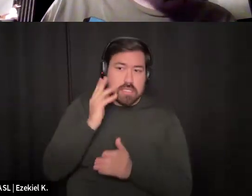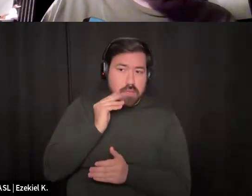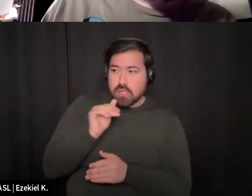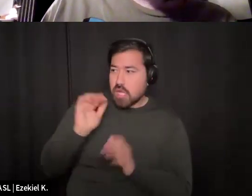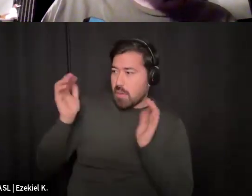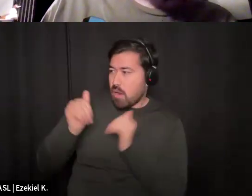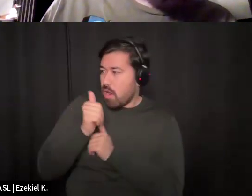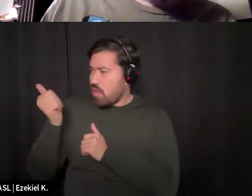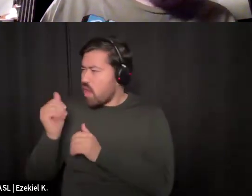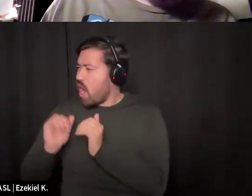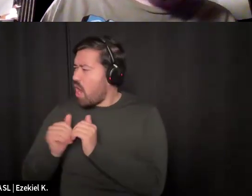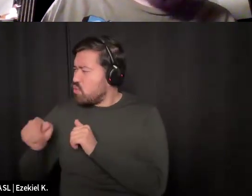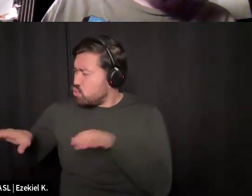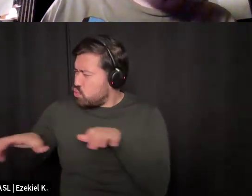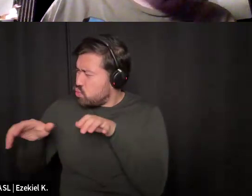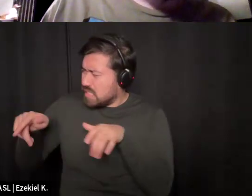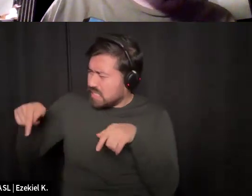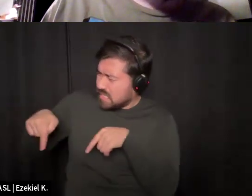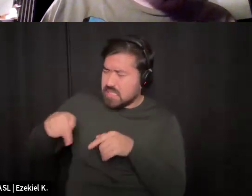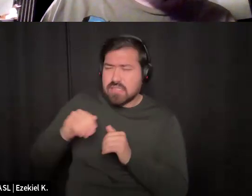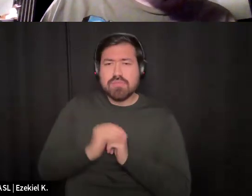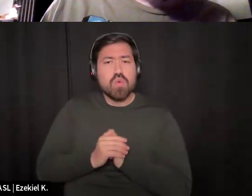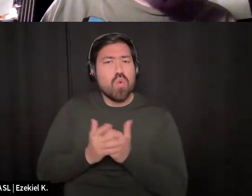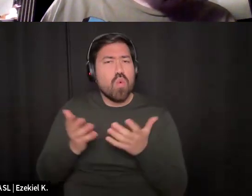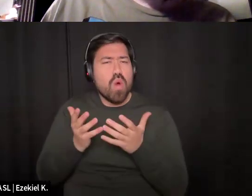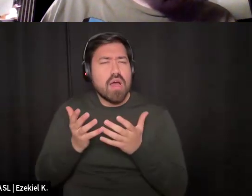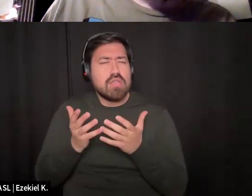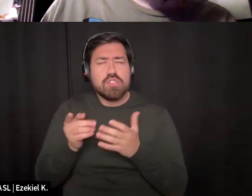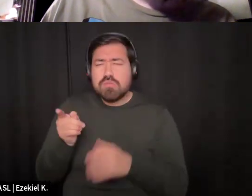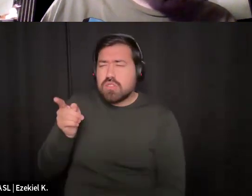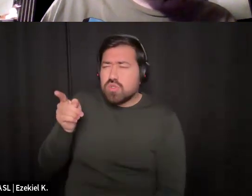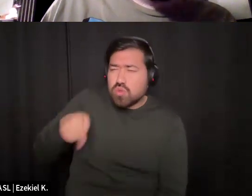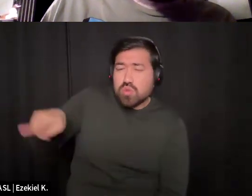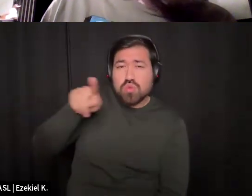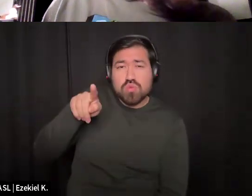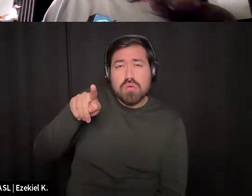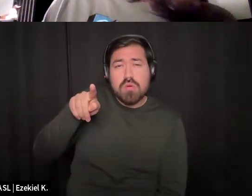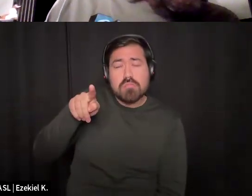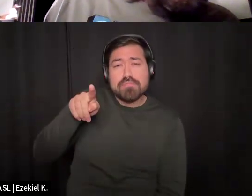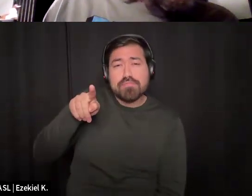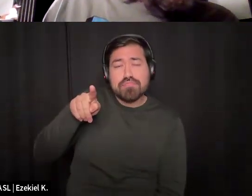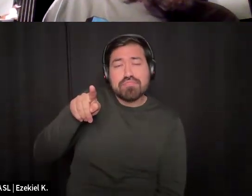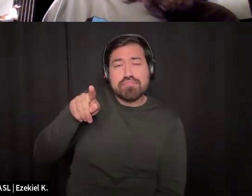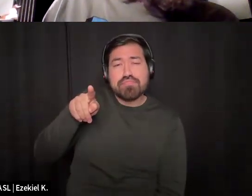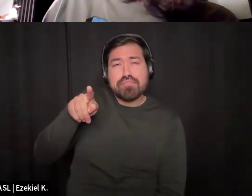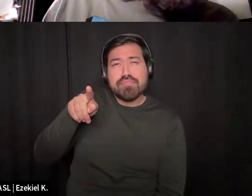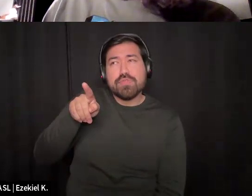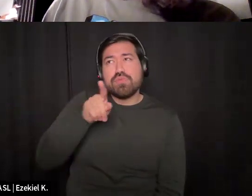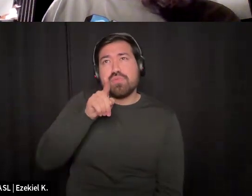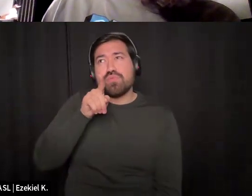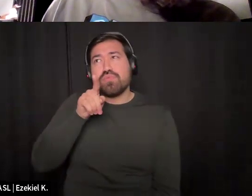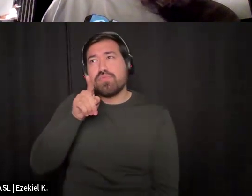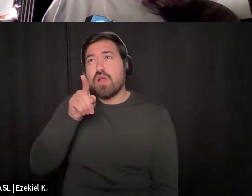Like, how do you do this? What has been for you all sort of